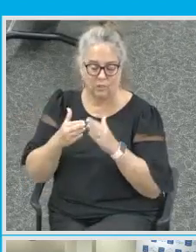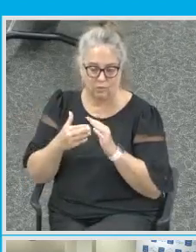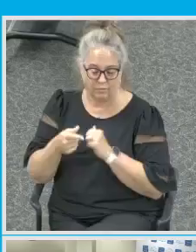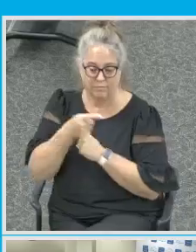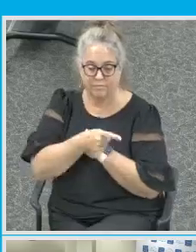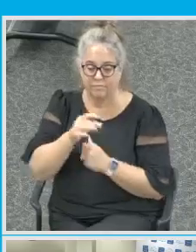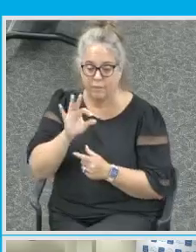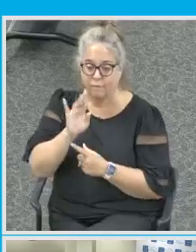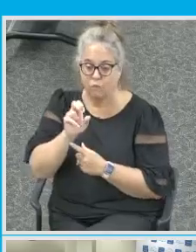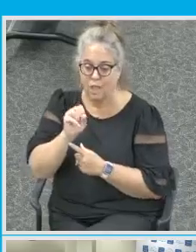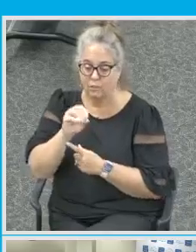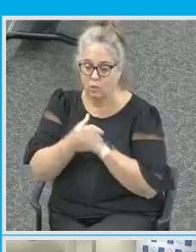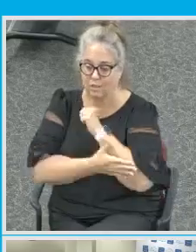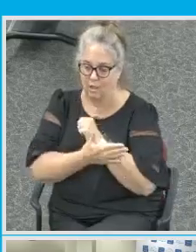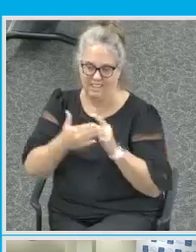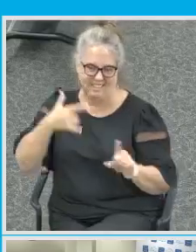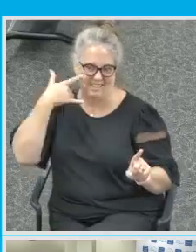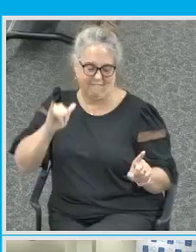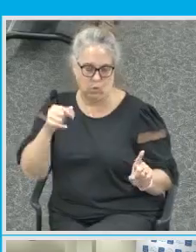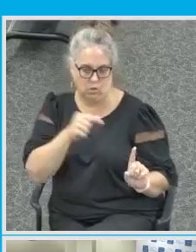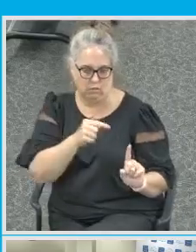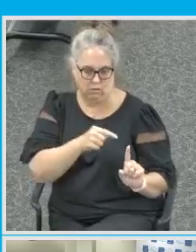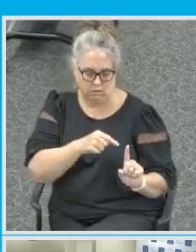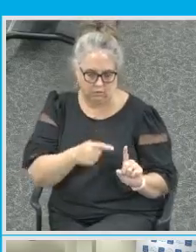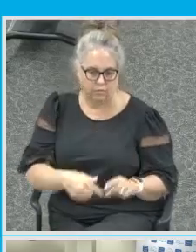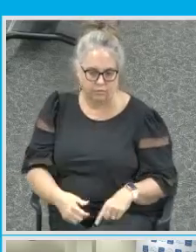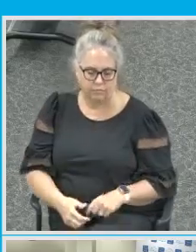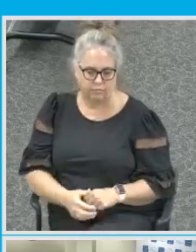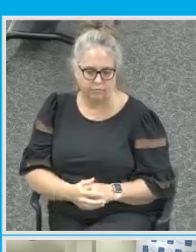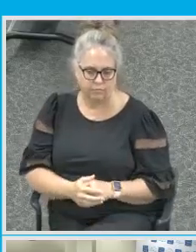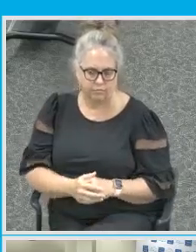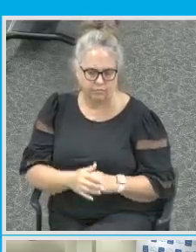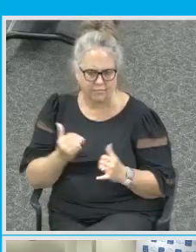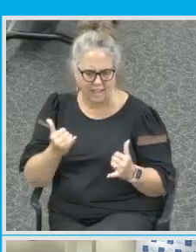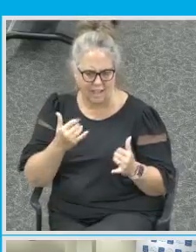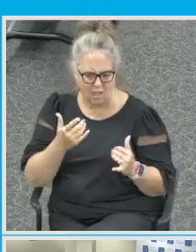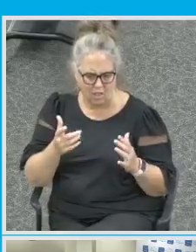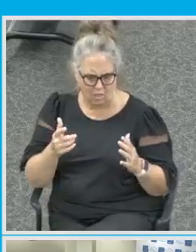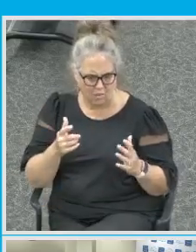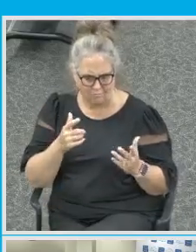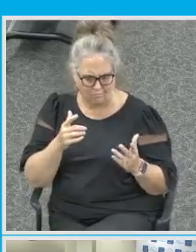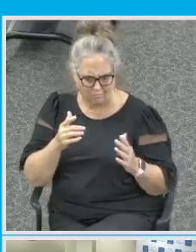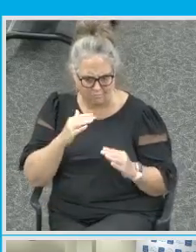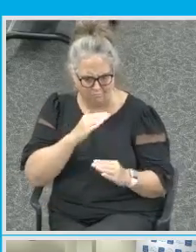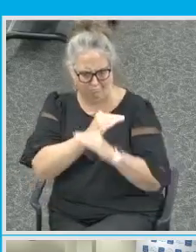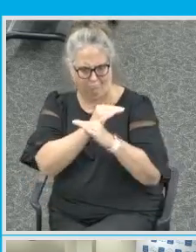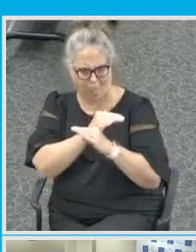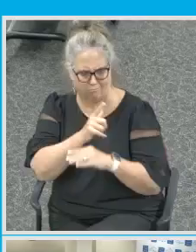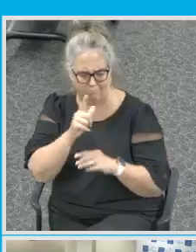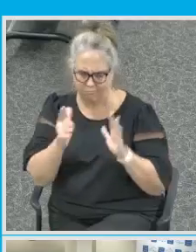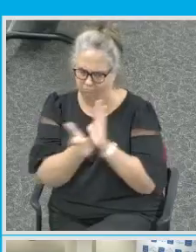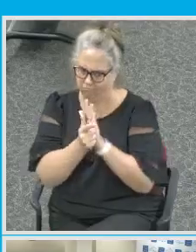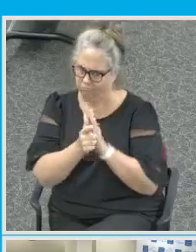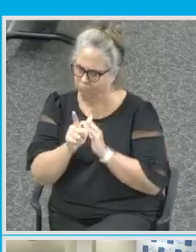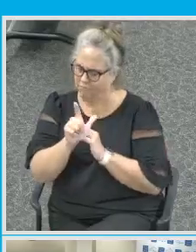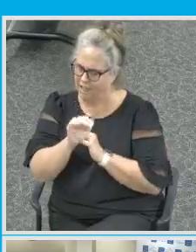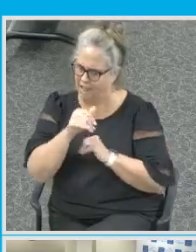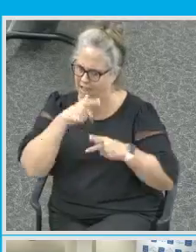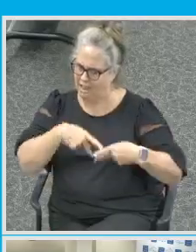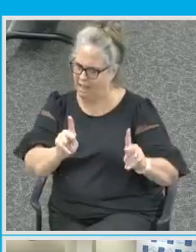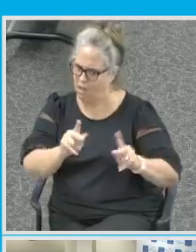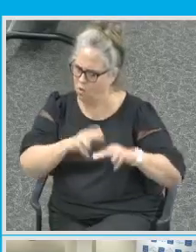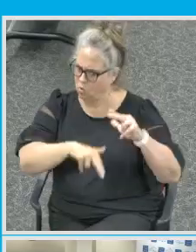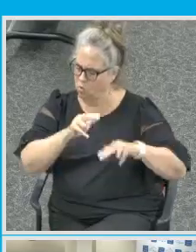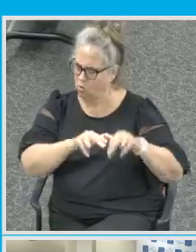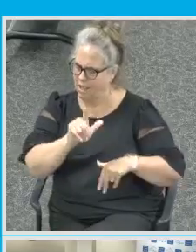to address policy to legal labs such as those in their county, and to take a closer look